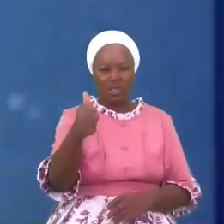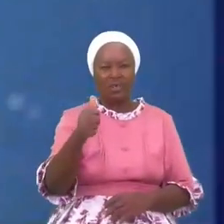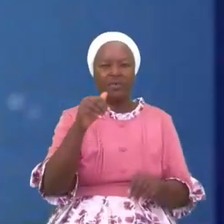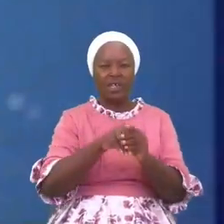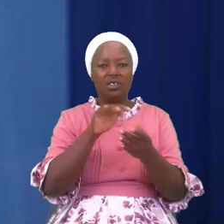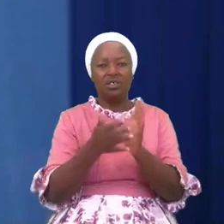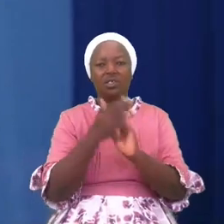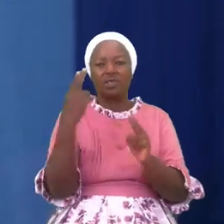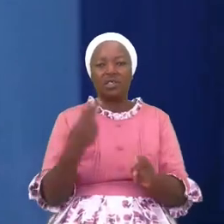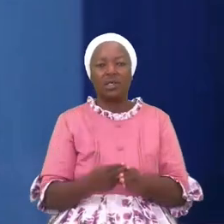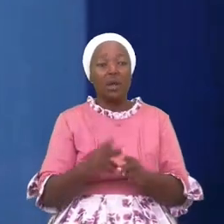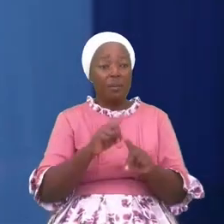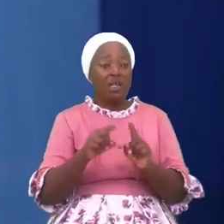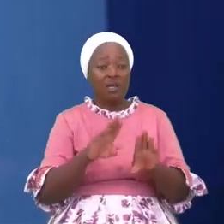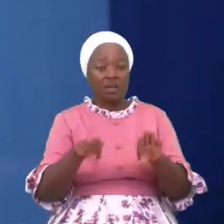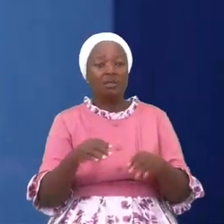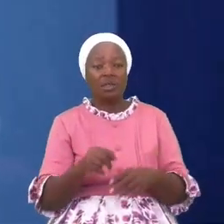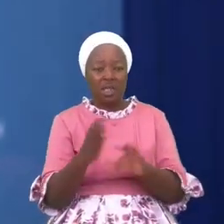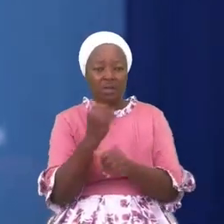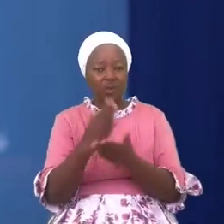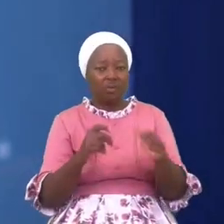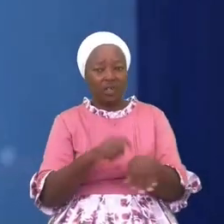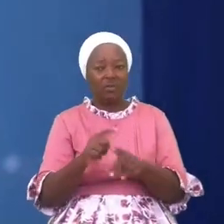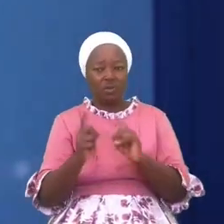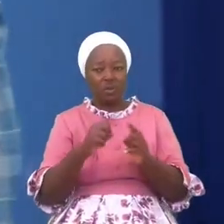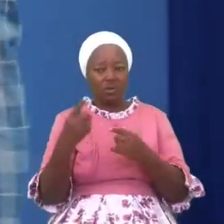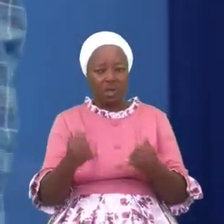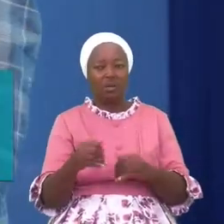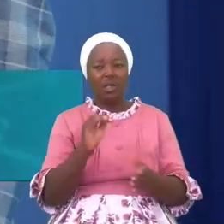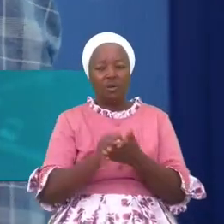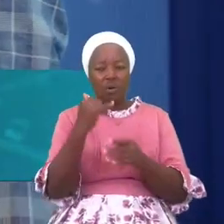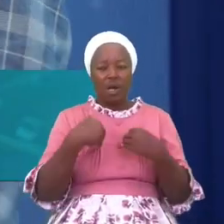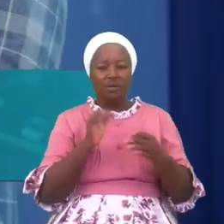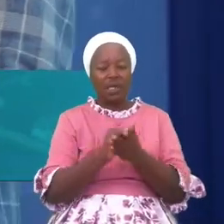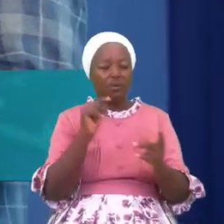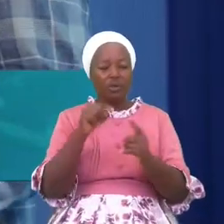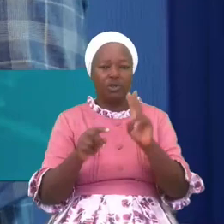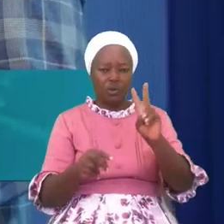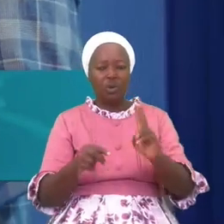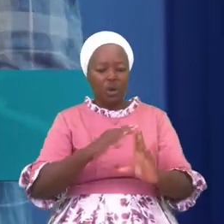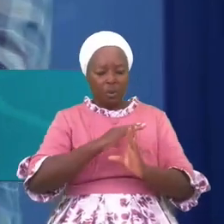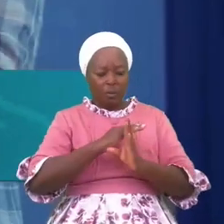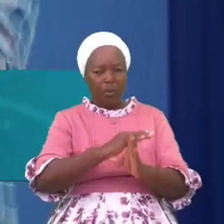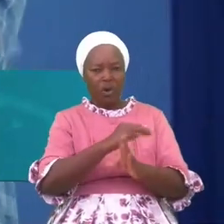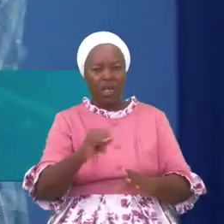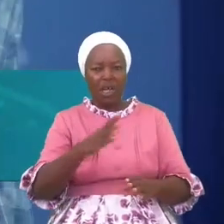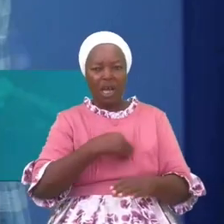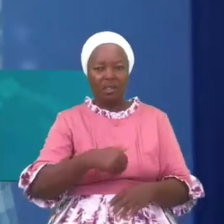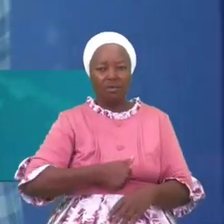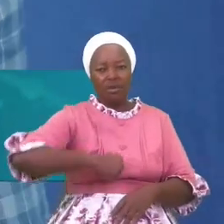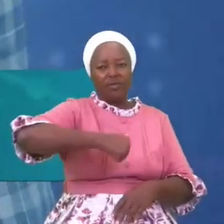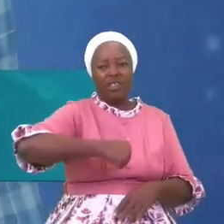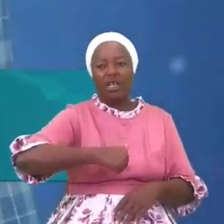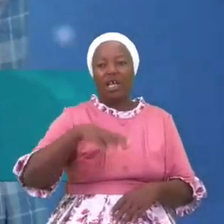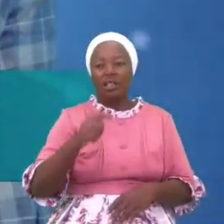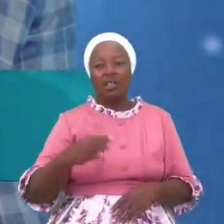have point number two, blocking and resisting the willingness of the Savior. The willingness